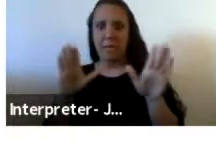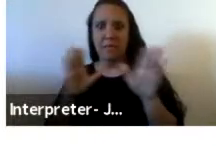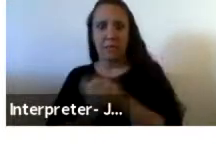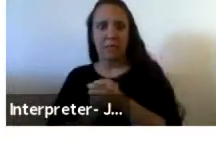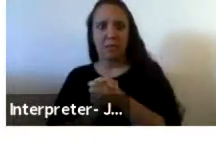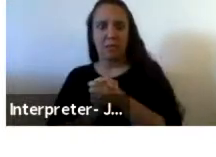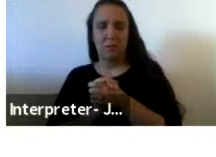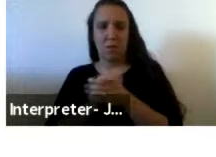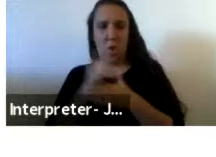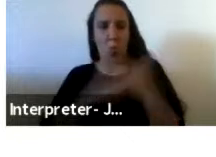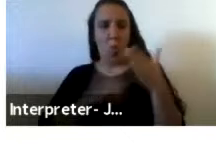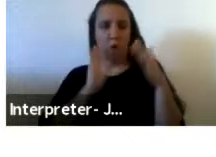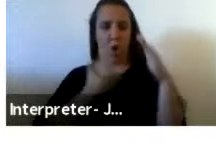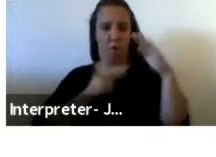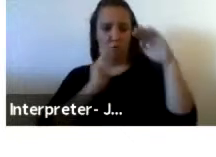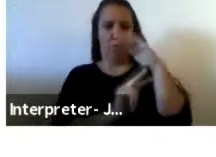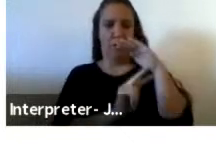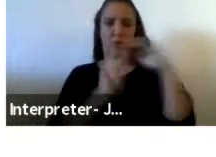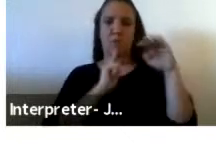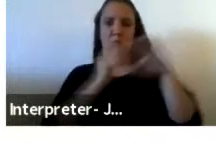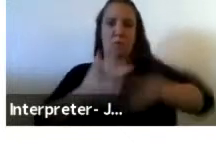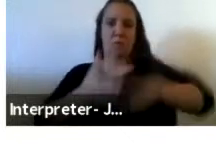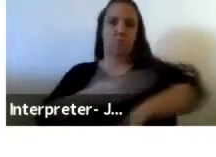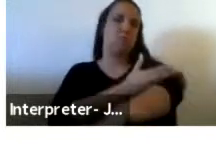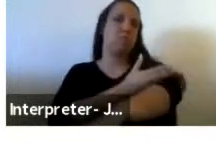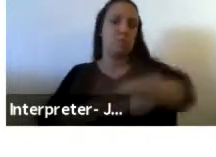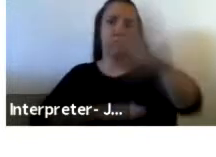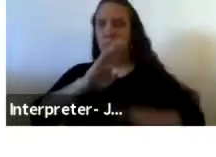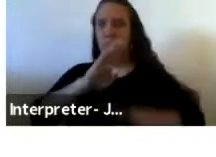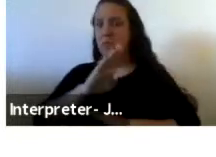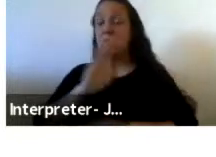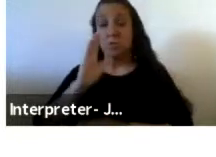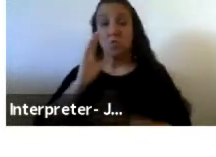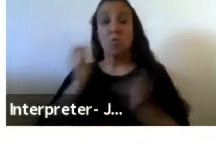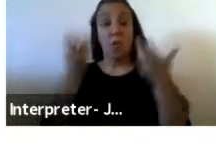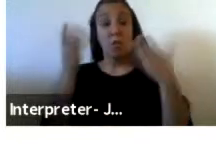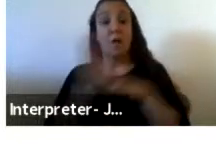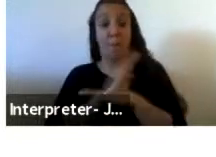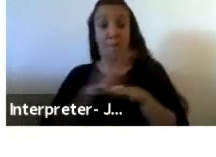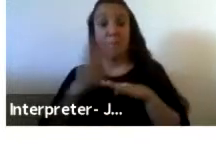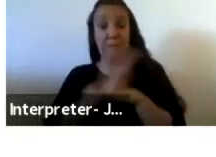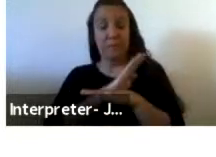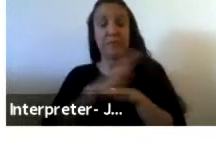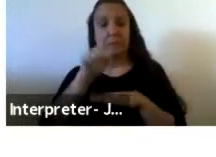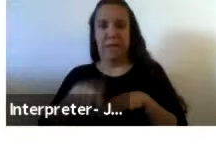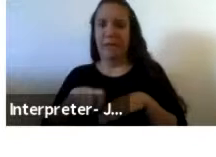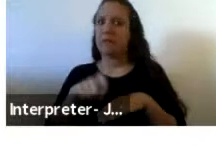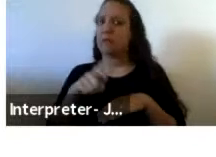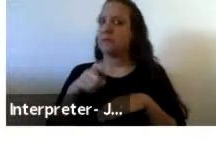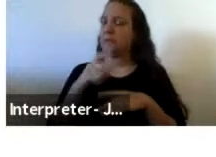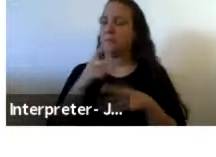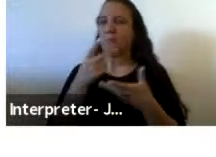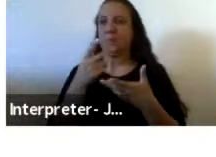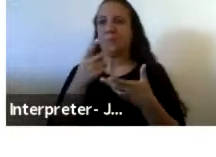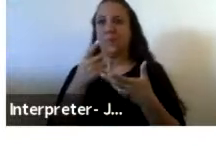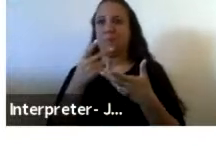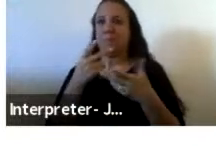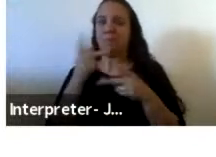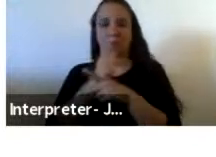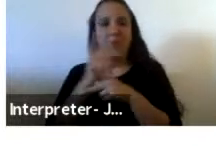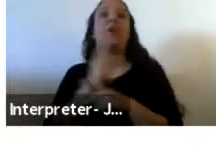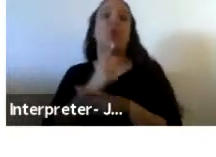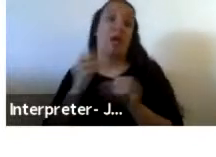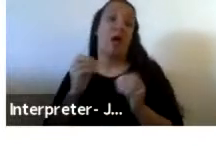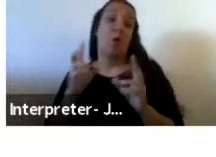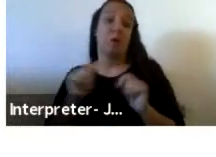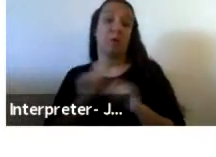going to do moving forward. So where a lot of businesses actually had to come in and figure out, if you look at Blockbuster and Netflix, this would have